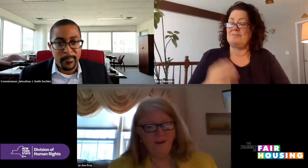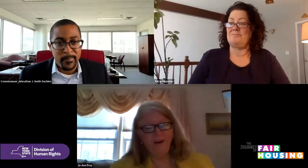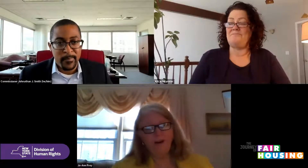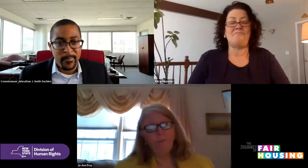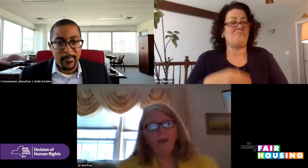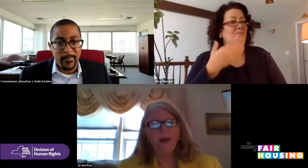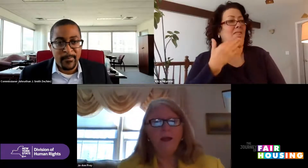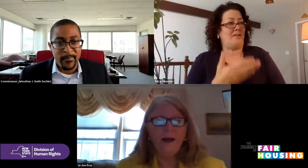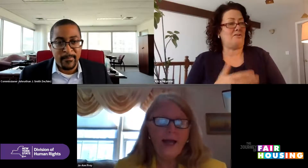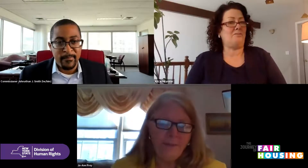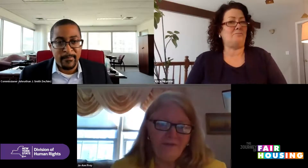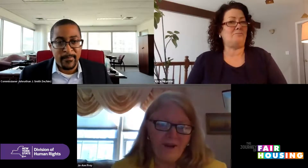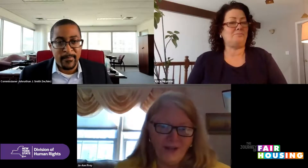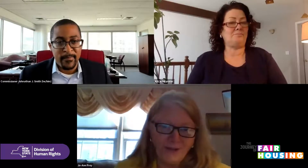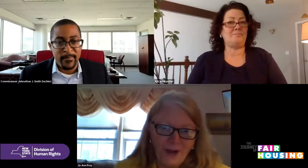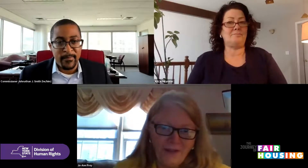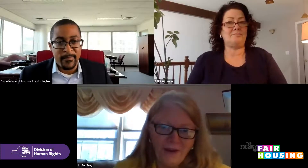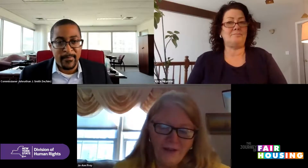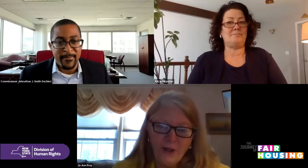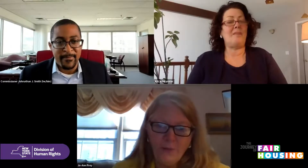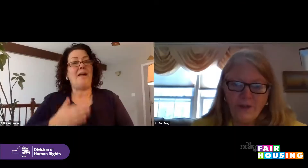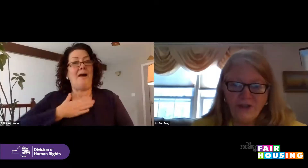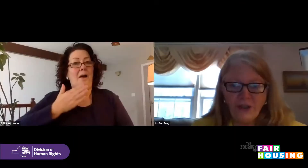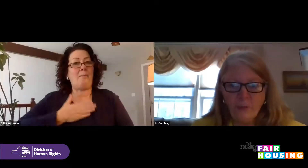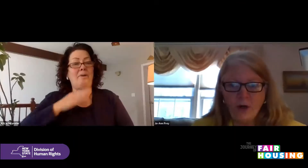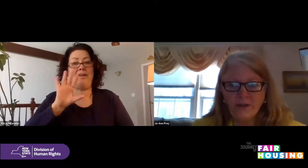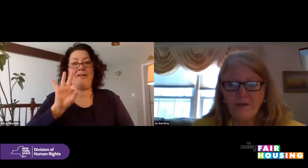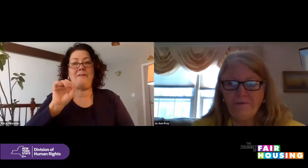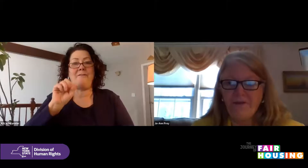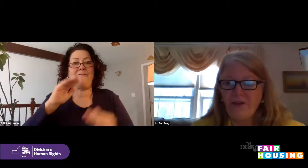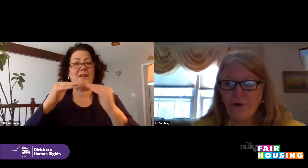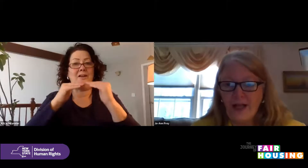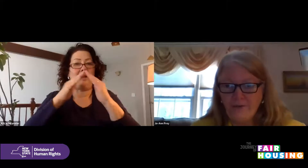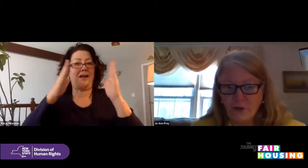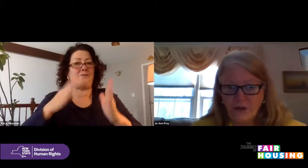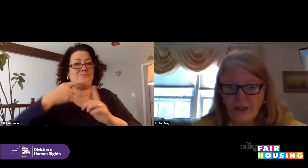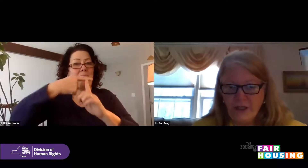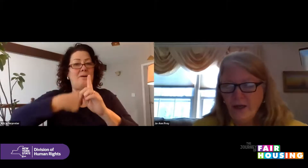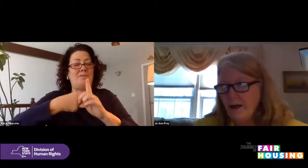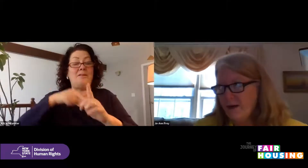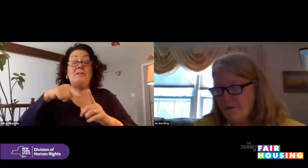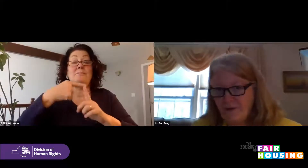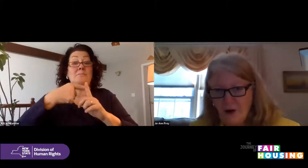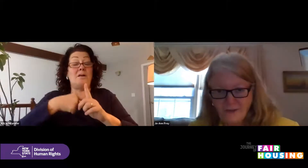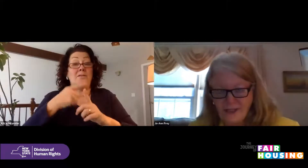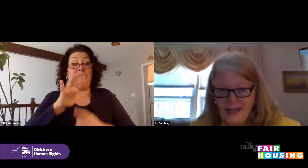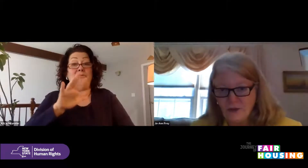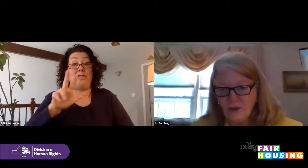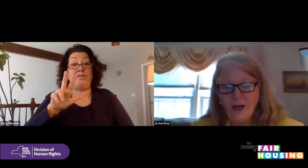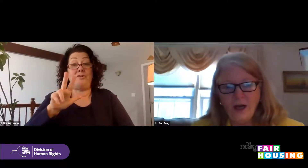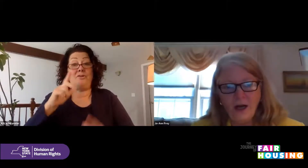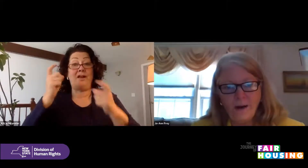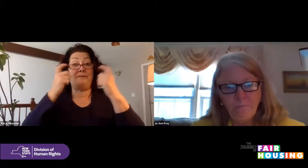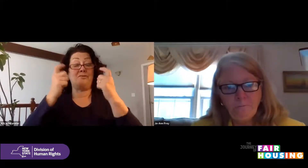Thank you. Happy Fair Housing Month. You know, this year marks the 53rd anniversary of the Fair Housing